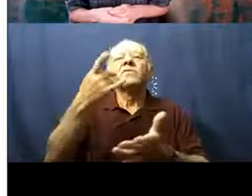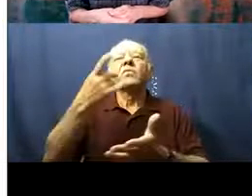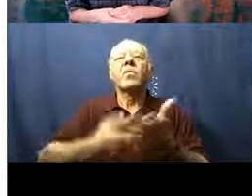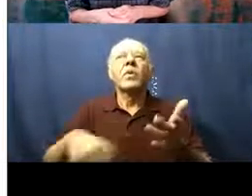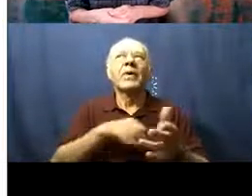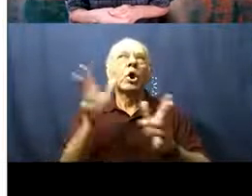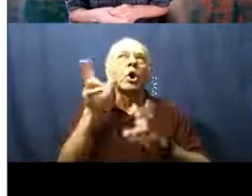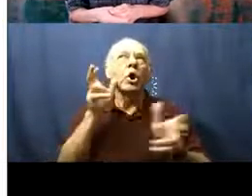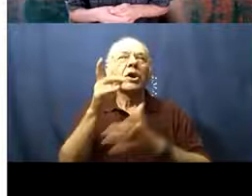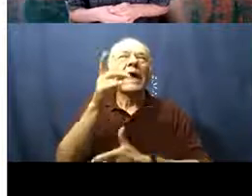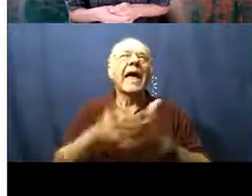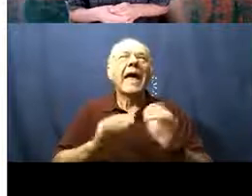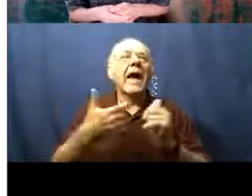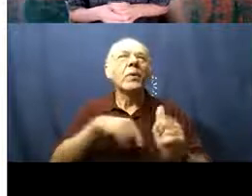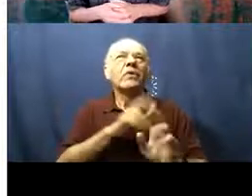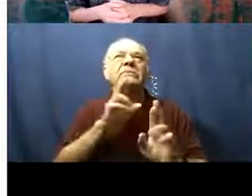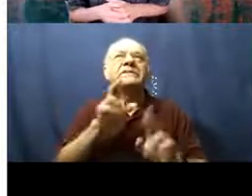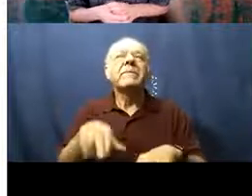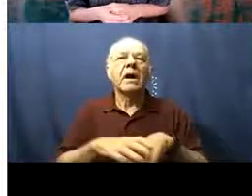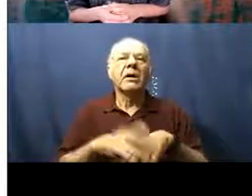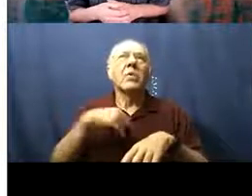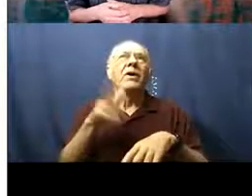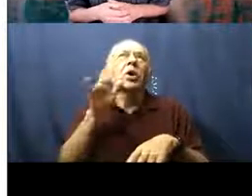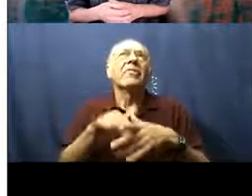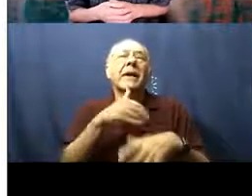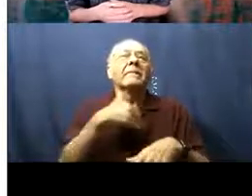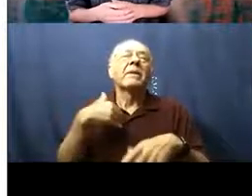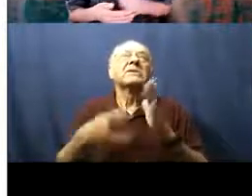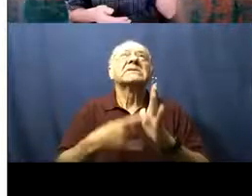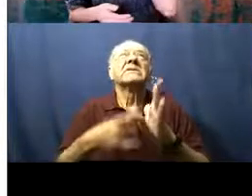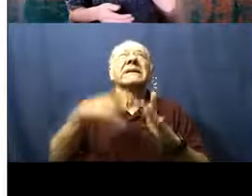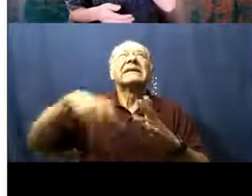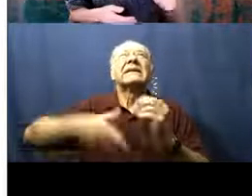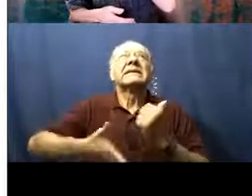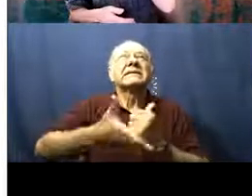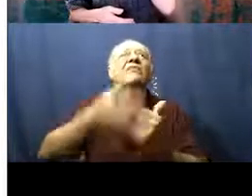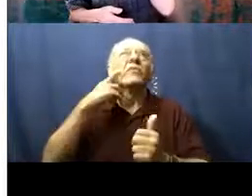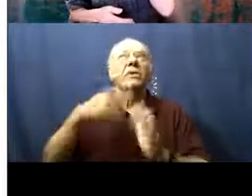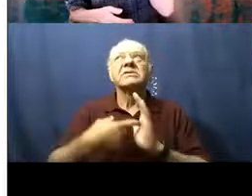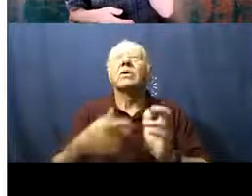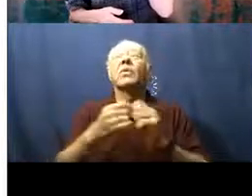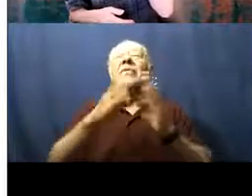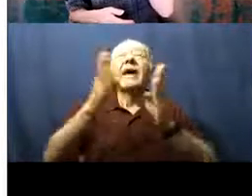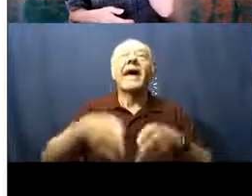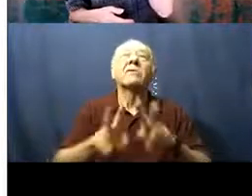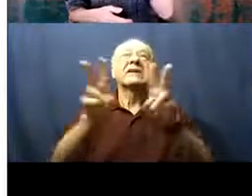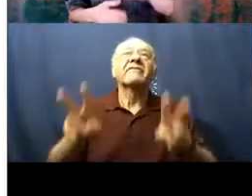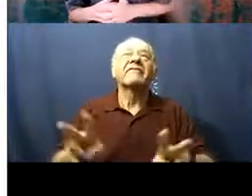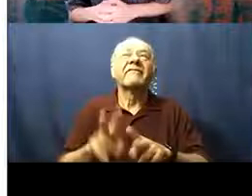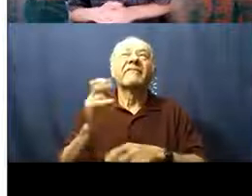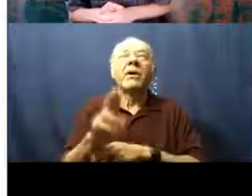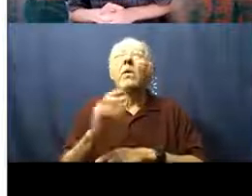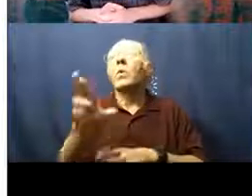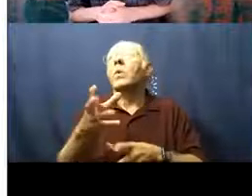heard and how we're responding. So we've heard that members sometimes need assistance, for example, with a housing voucher or